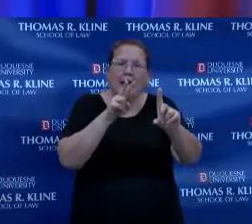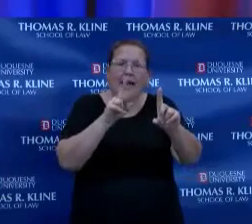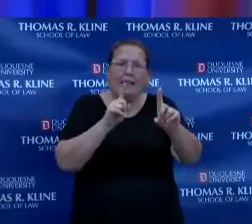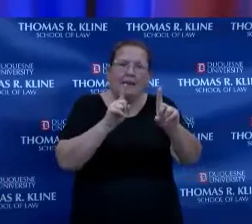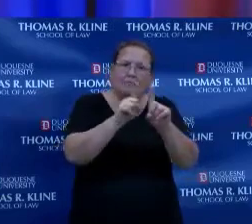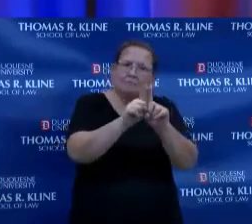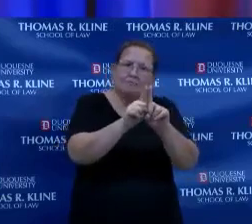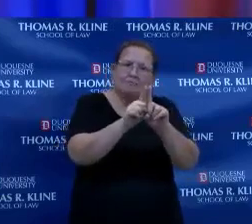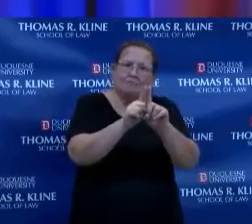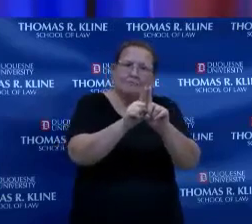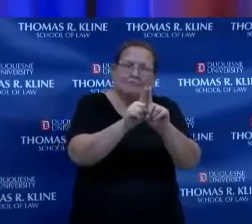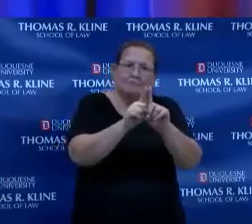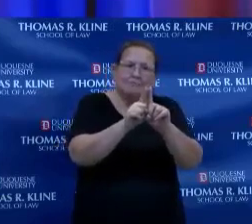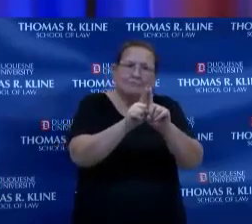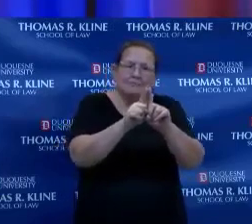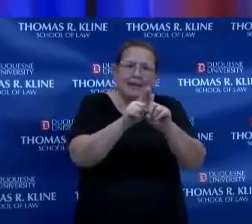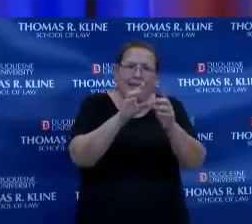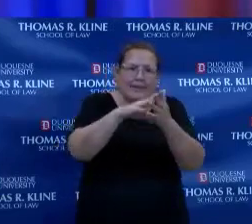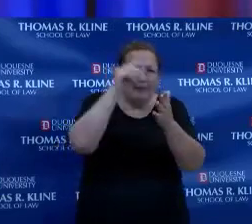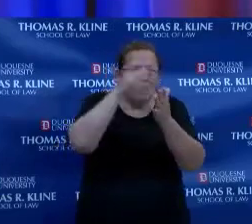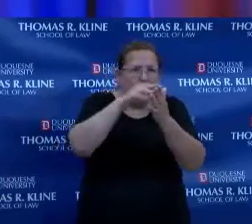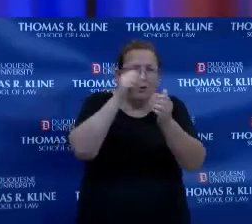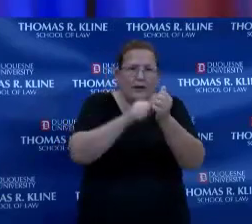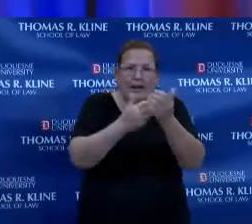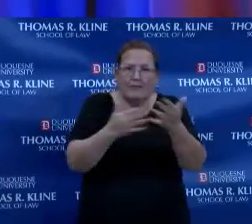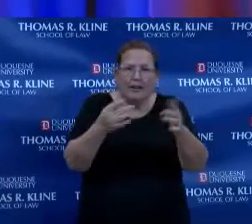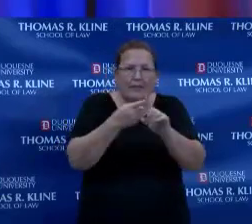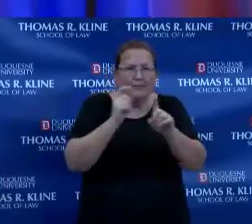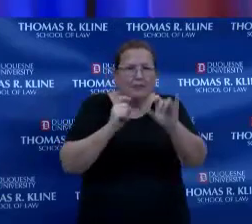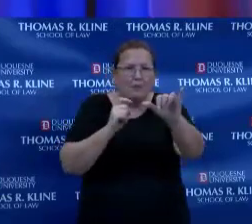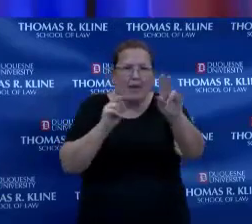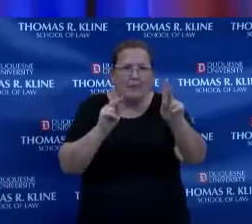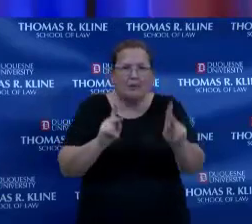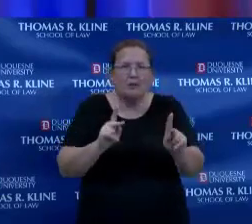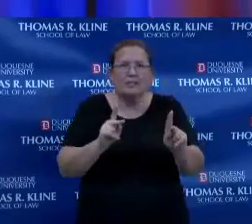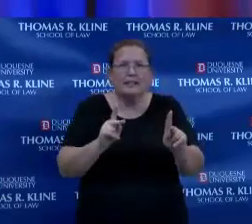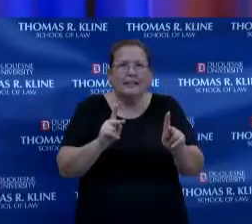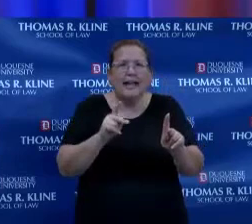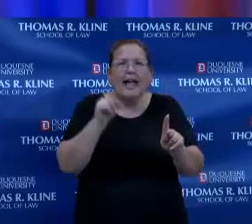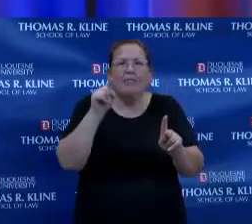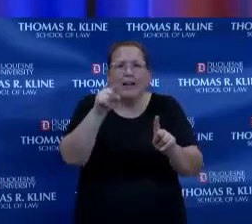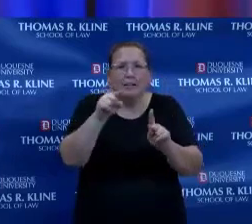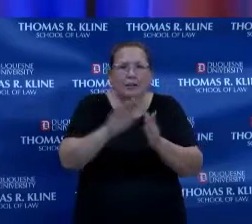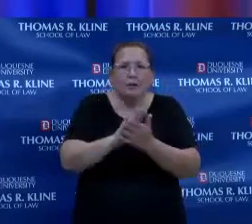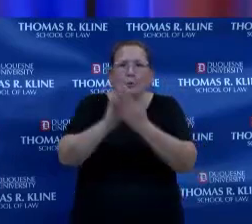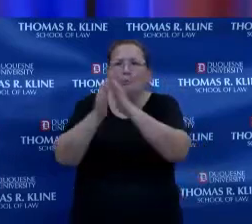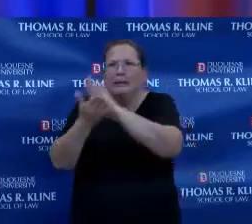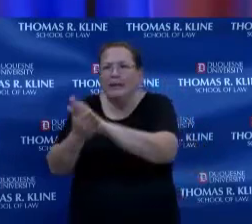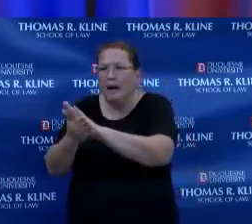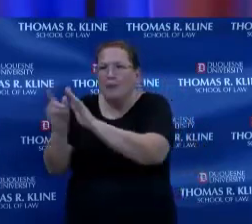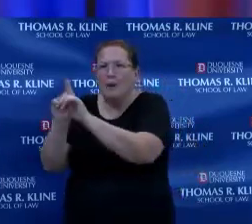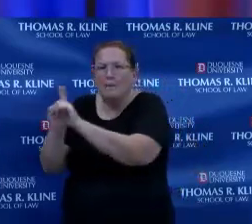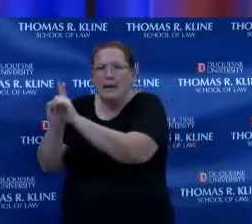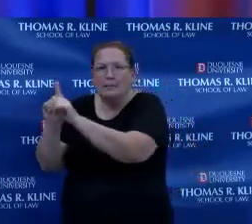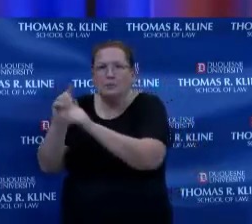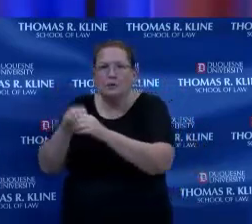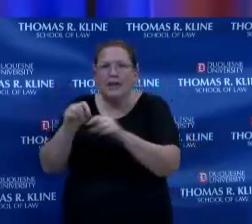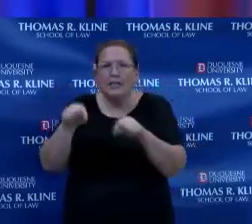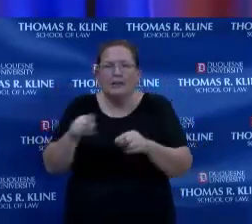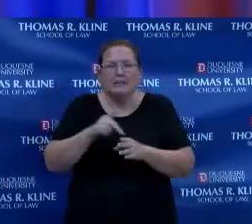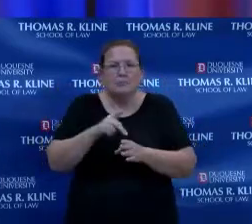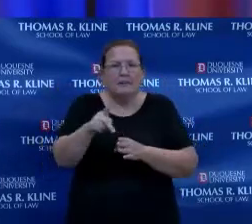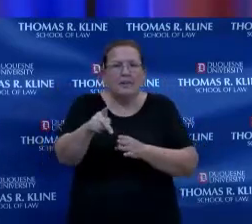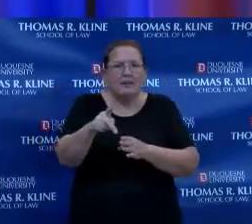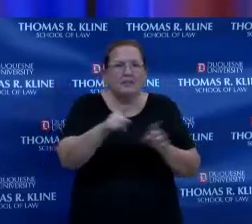to everything you can of that person. And then turn around and be a mentor in this profession.